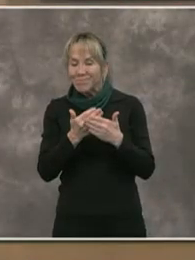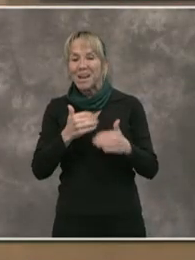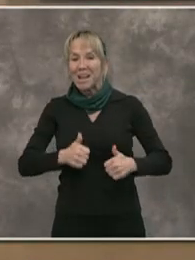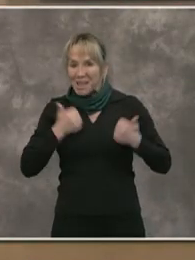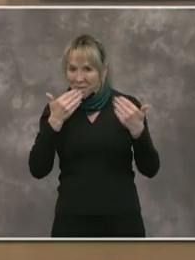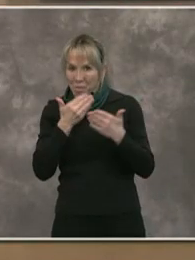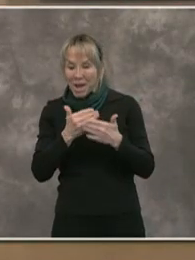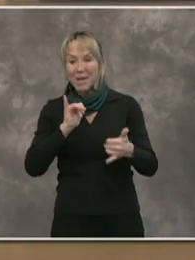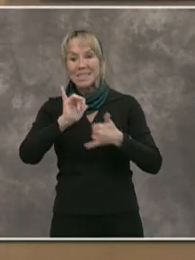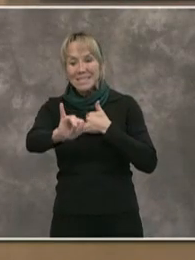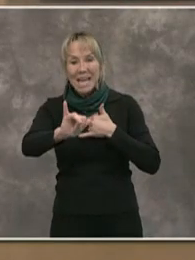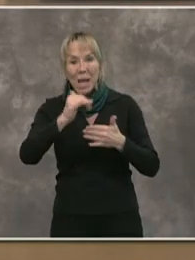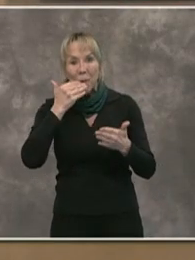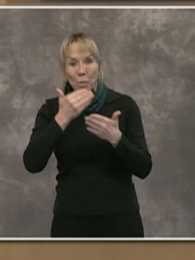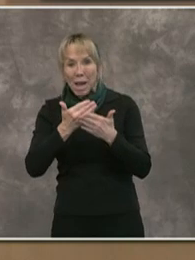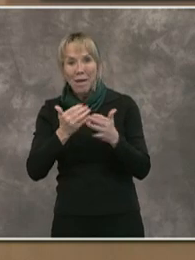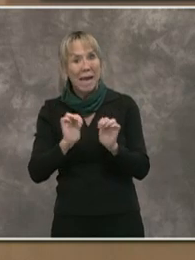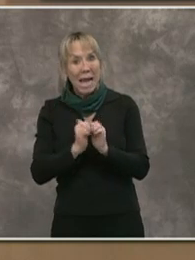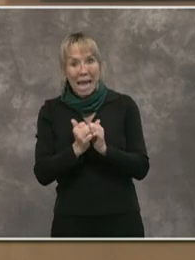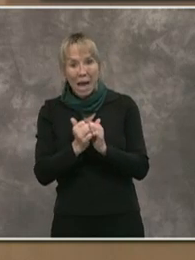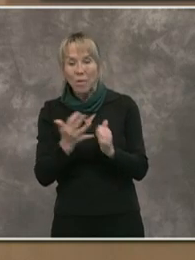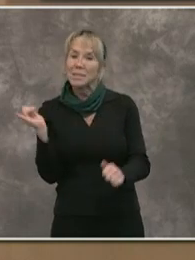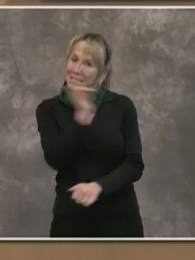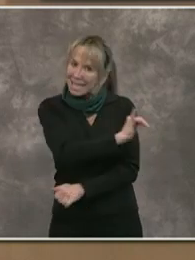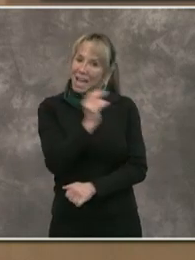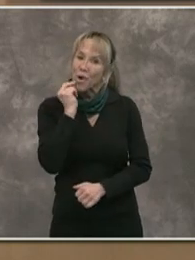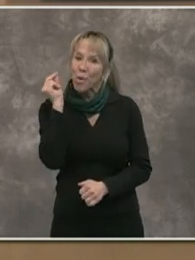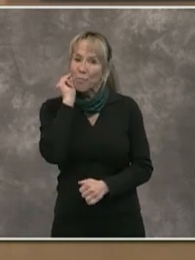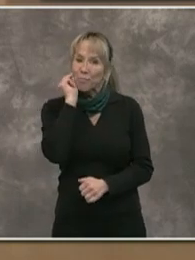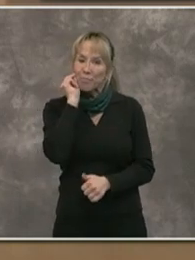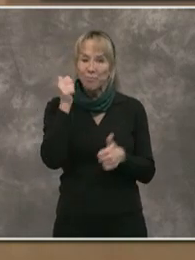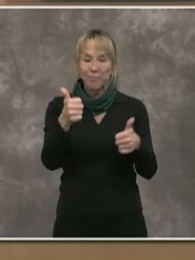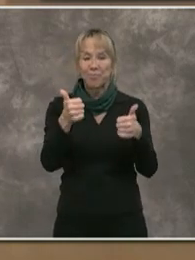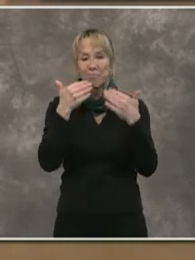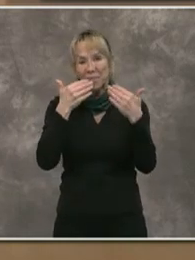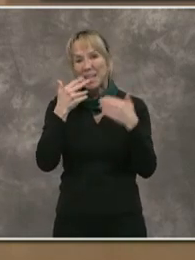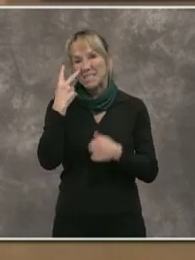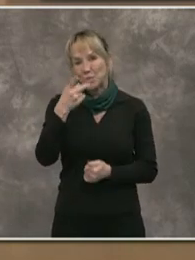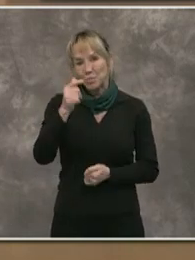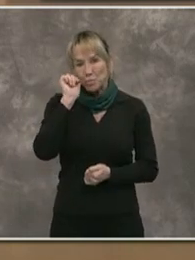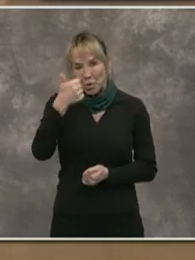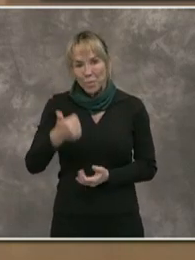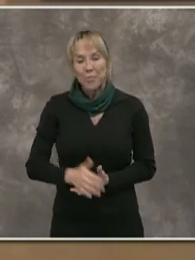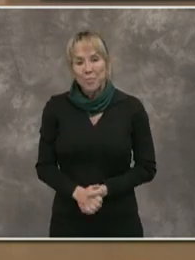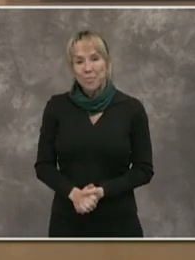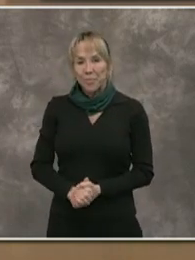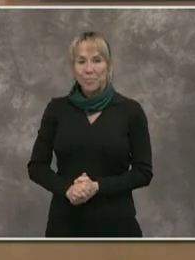live well, stay well, and to stay well, stay home. Thank you. See you tomorrow.